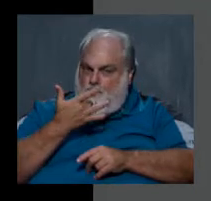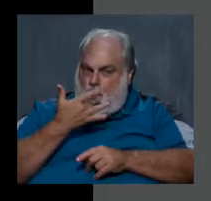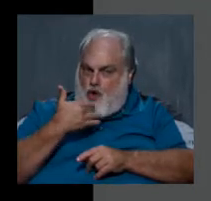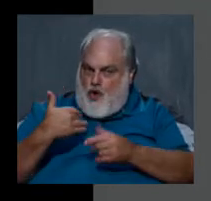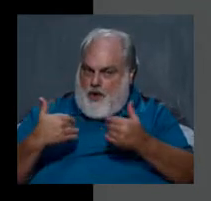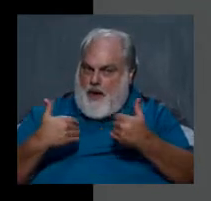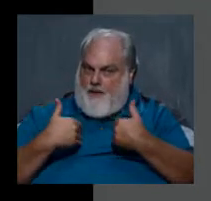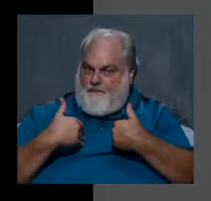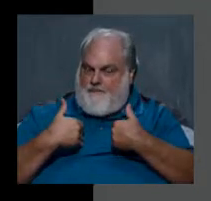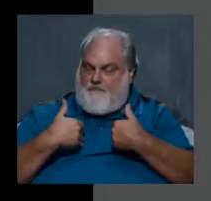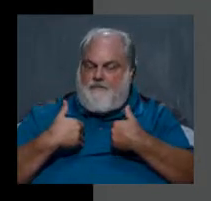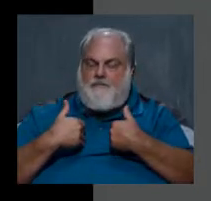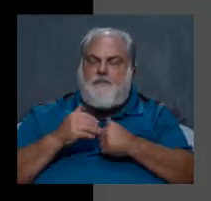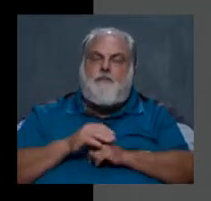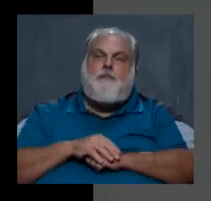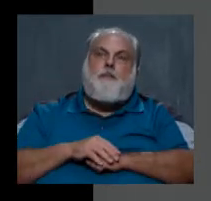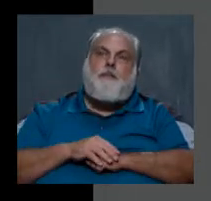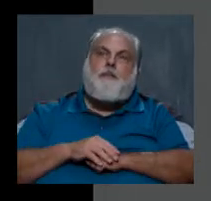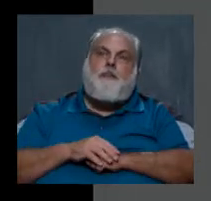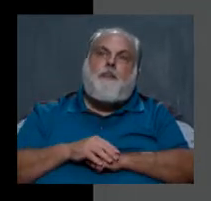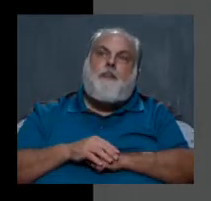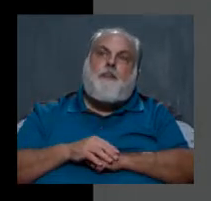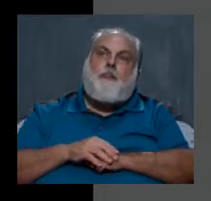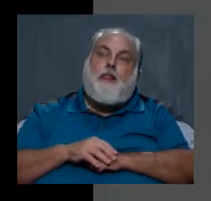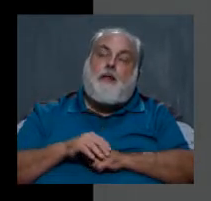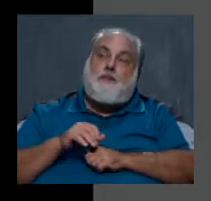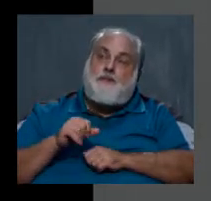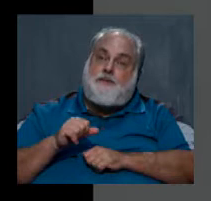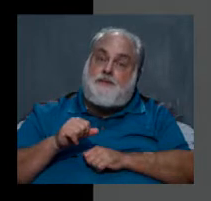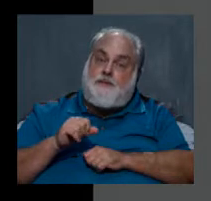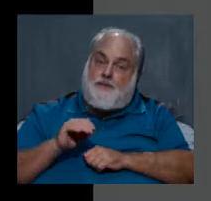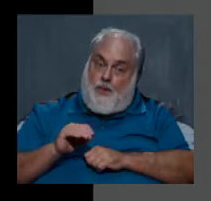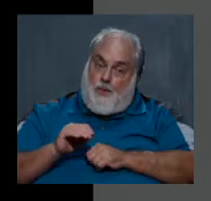it where there's not an intersection. So